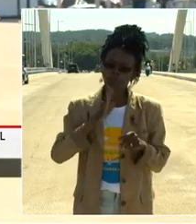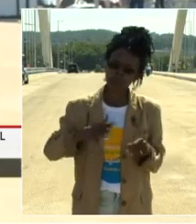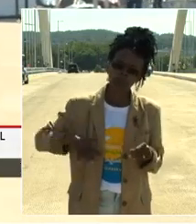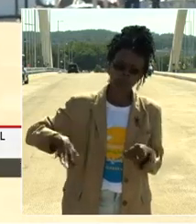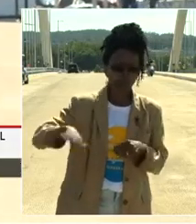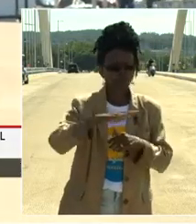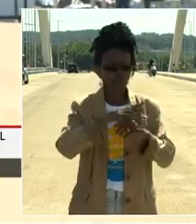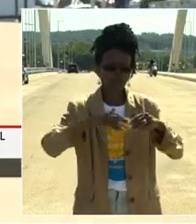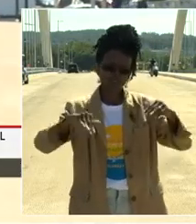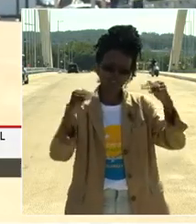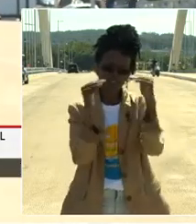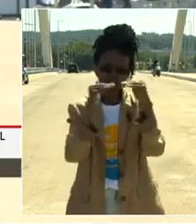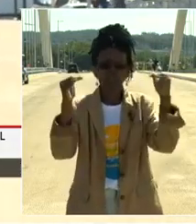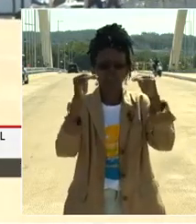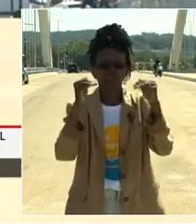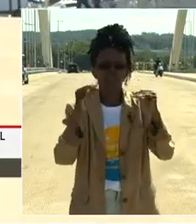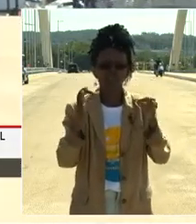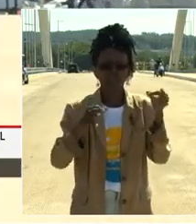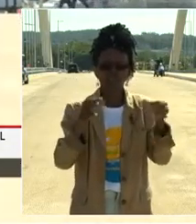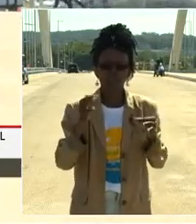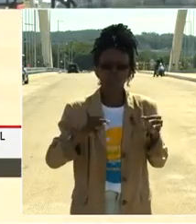Mayor Muriel Bowser to the stage.